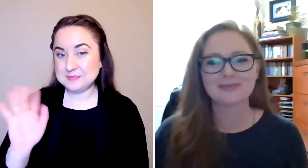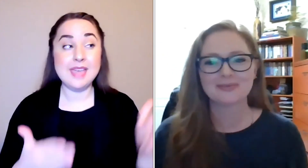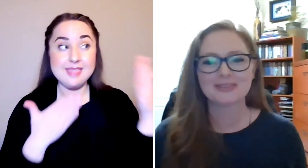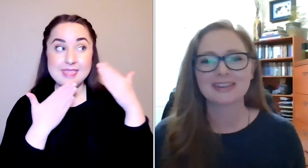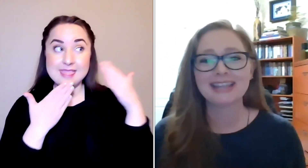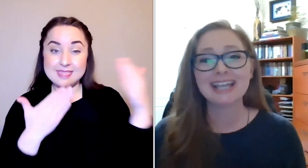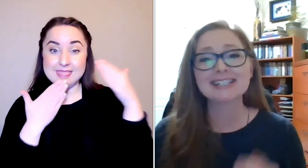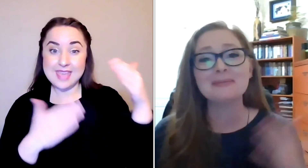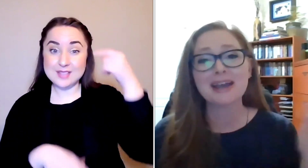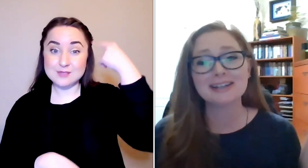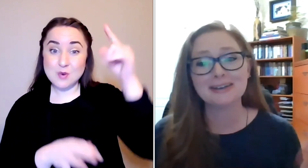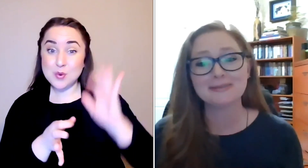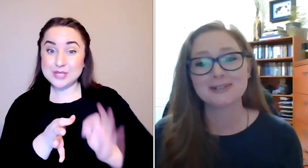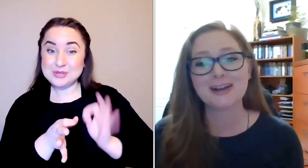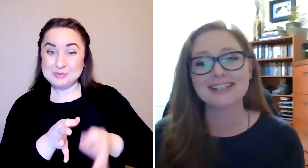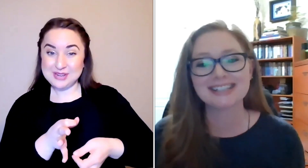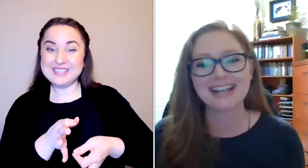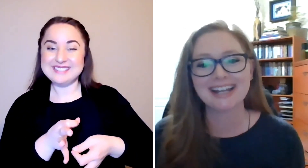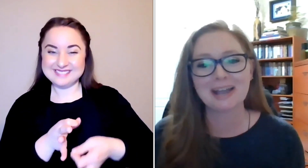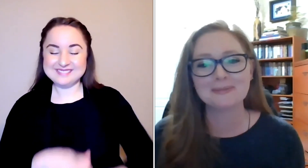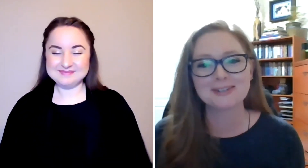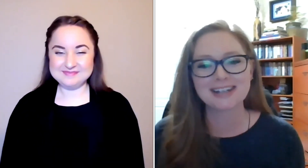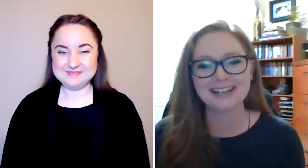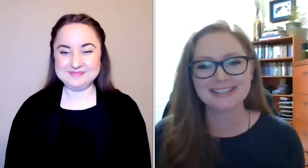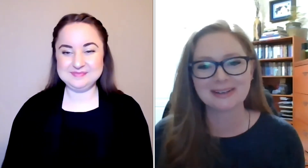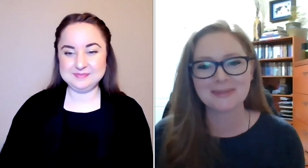you. Thanks, Amanda, for translating. I appreciate it so much.